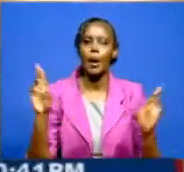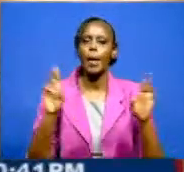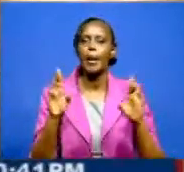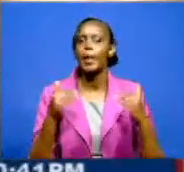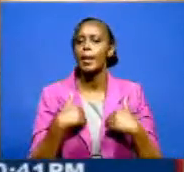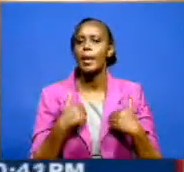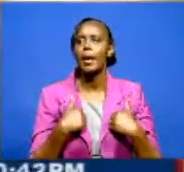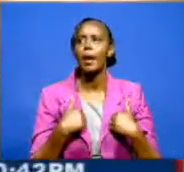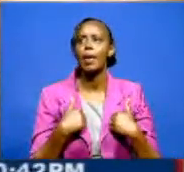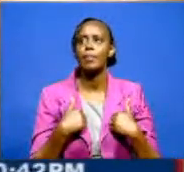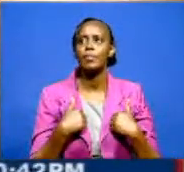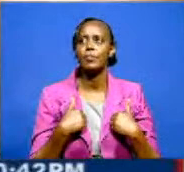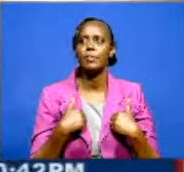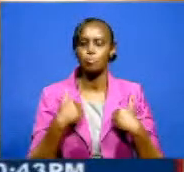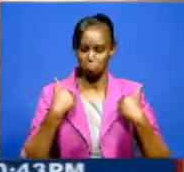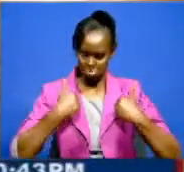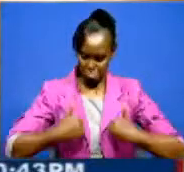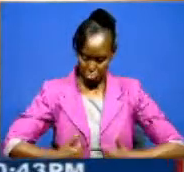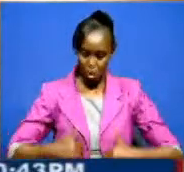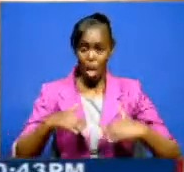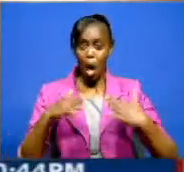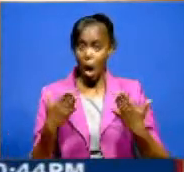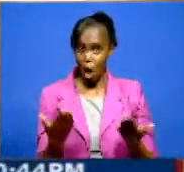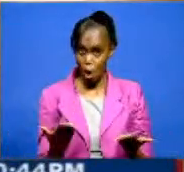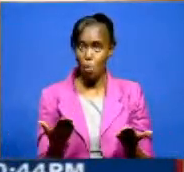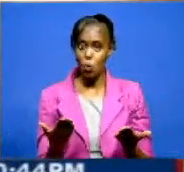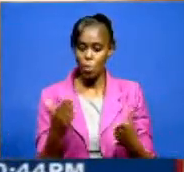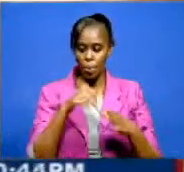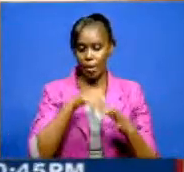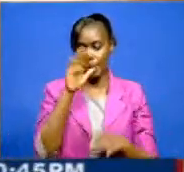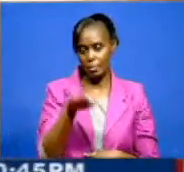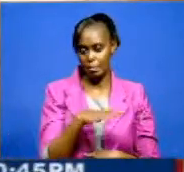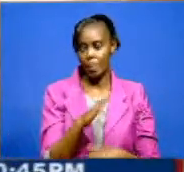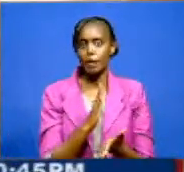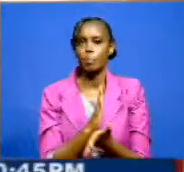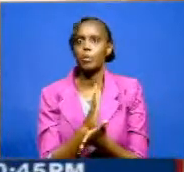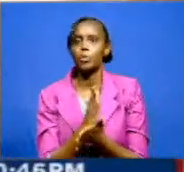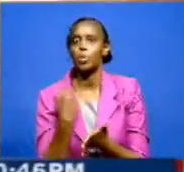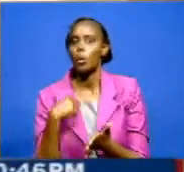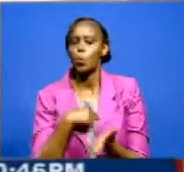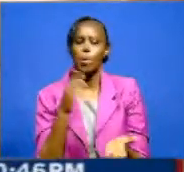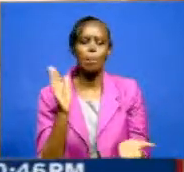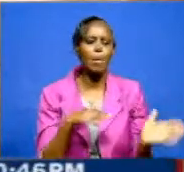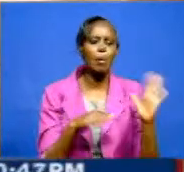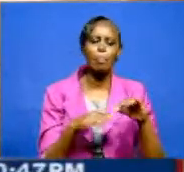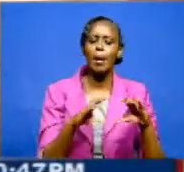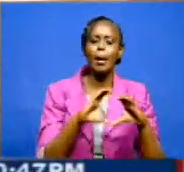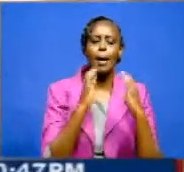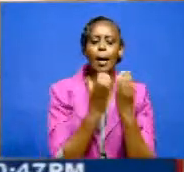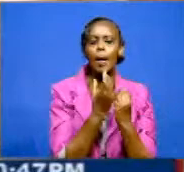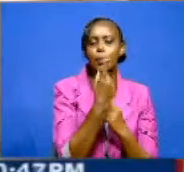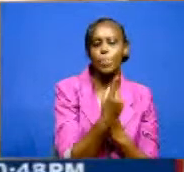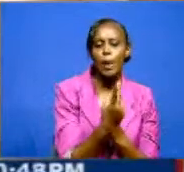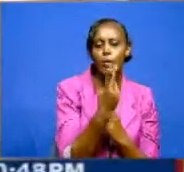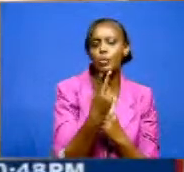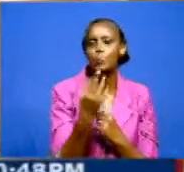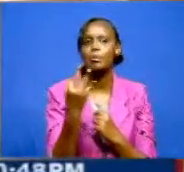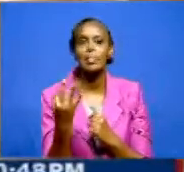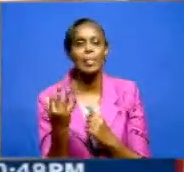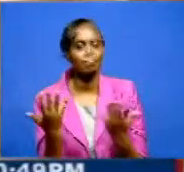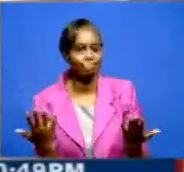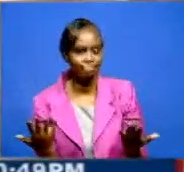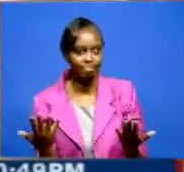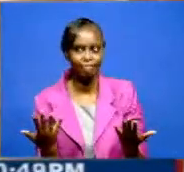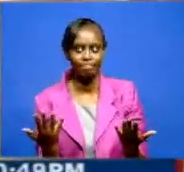code of how we can trace in this parliament. Surely, are we going back to class 1, class 2, class nursery? Thank